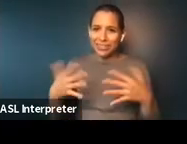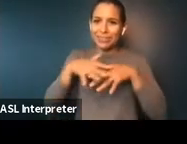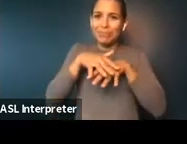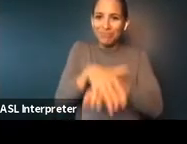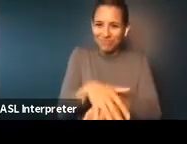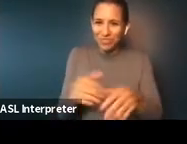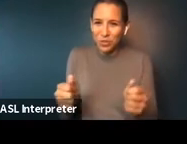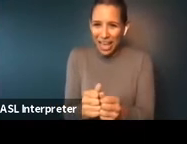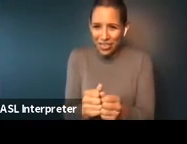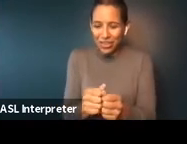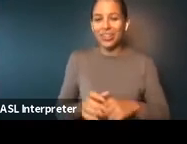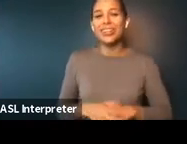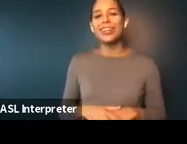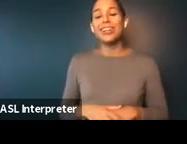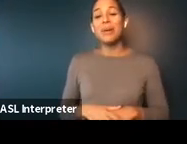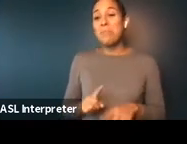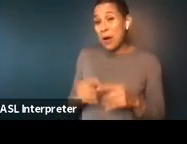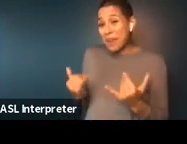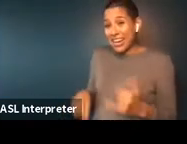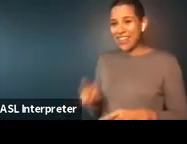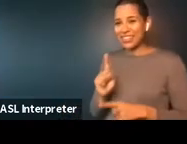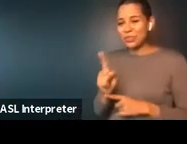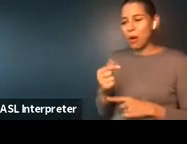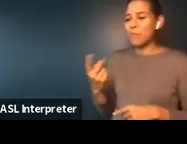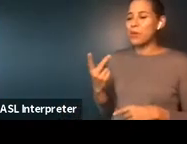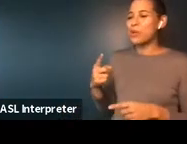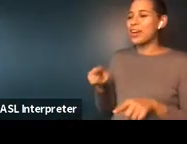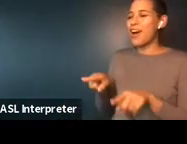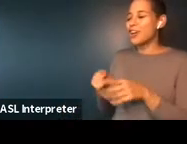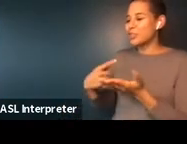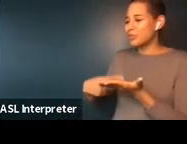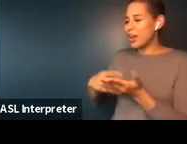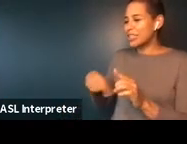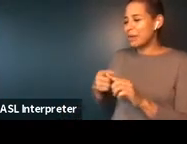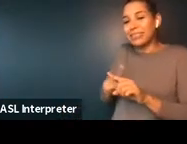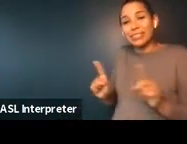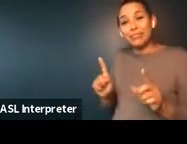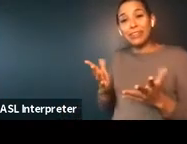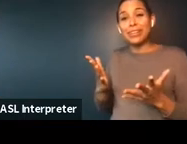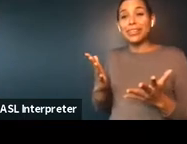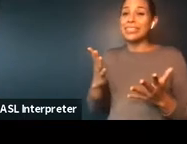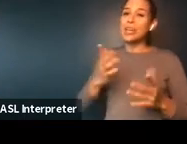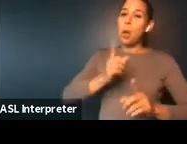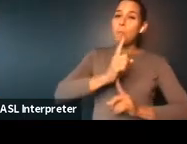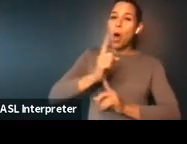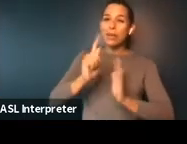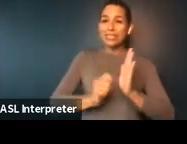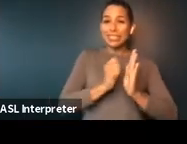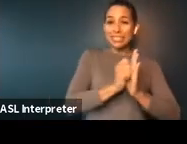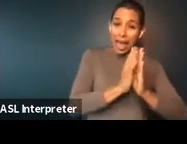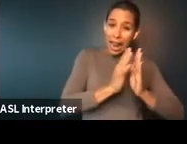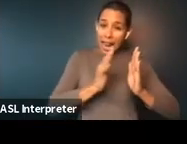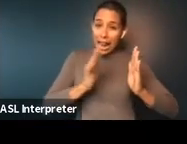want to, in this moment, right? Like we also talked about, uh, different moments in the history or a history